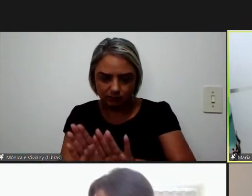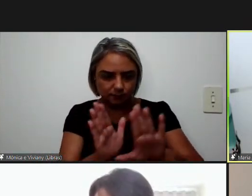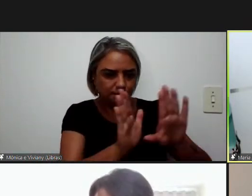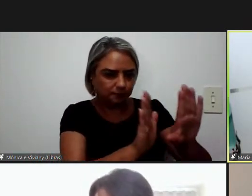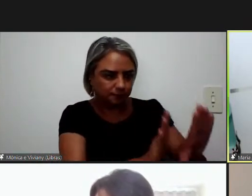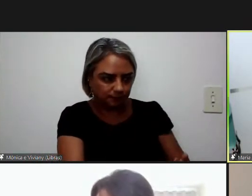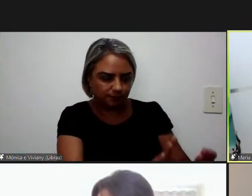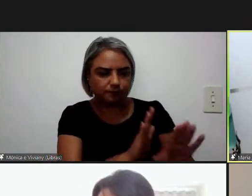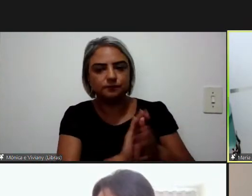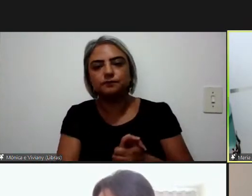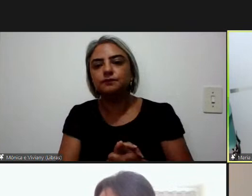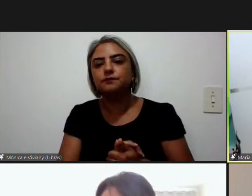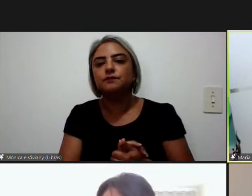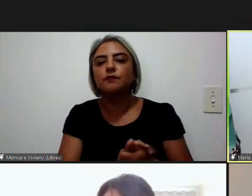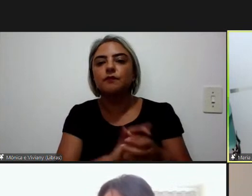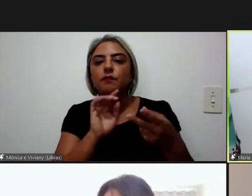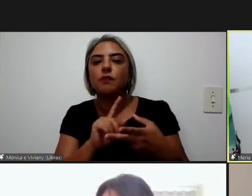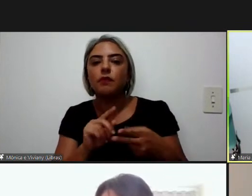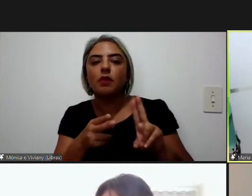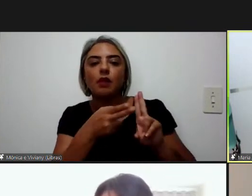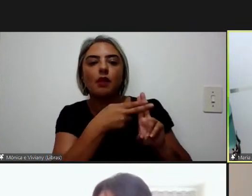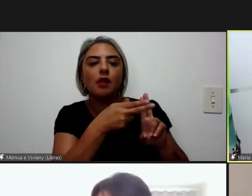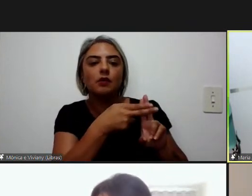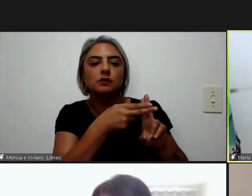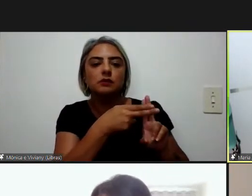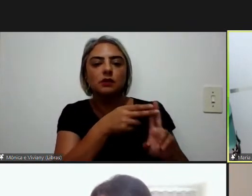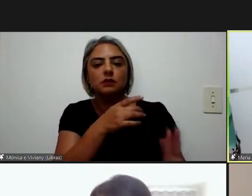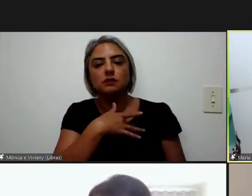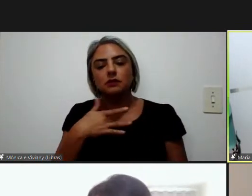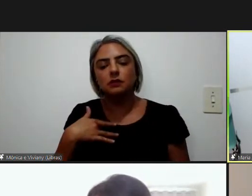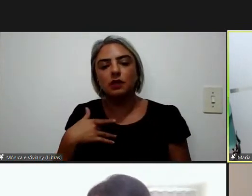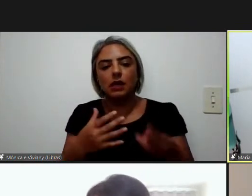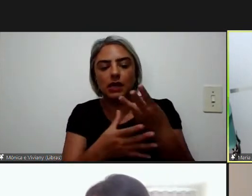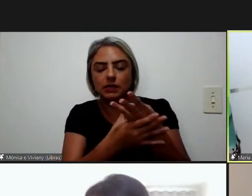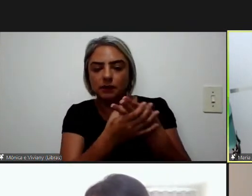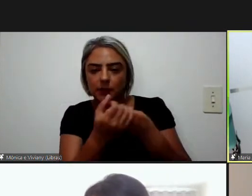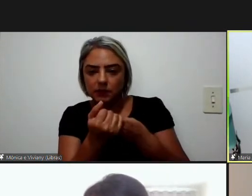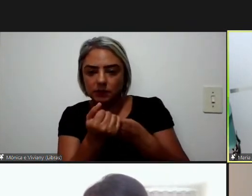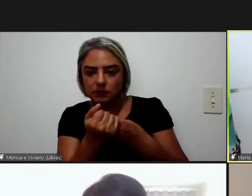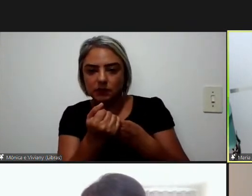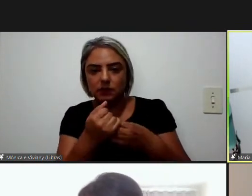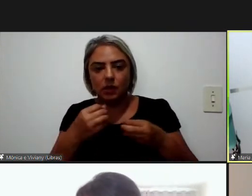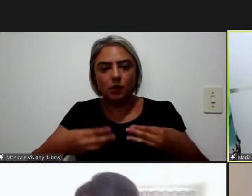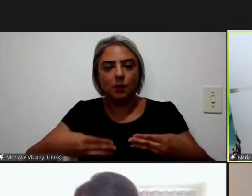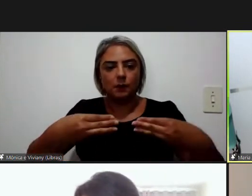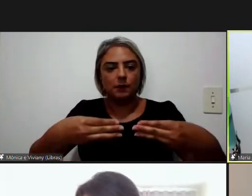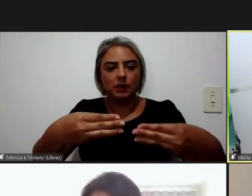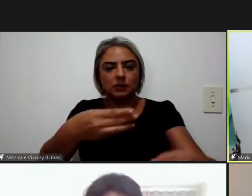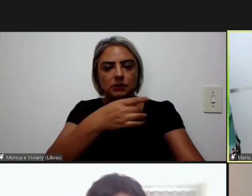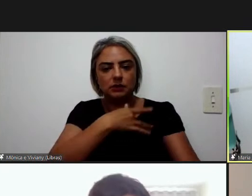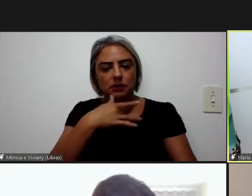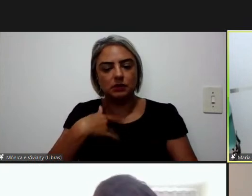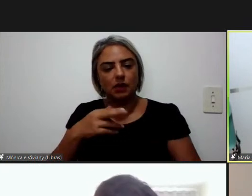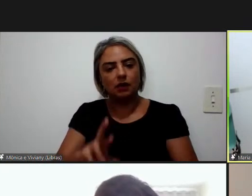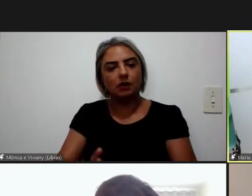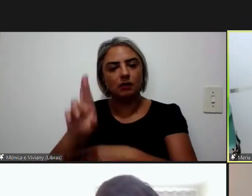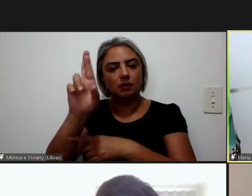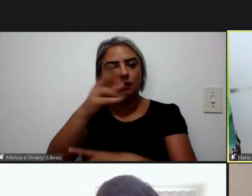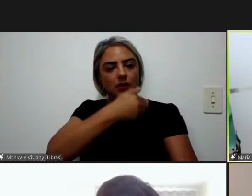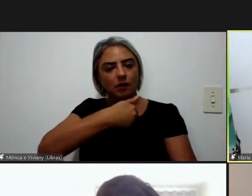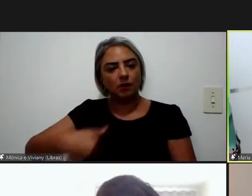but every population have to be available access. So we have a three